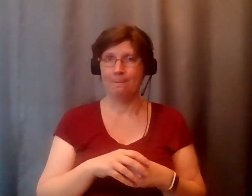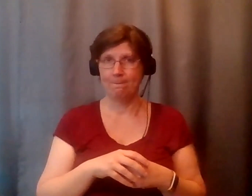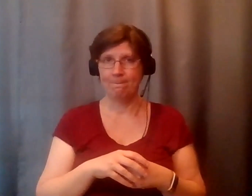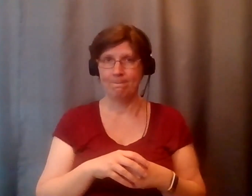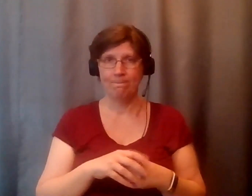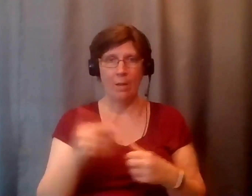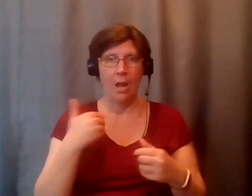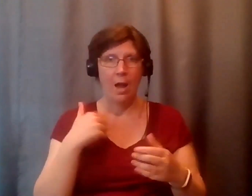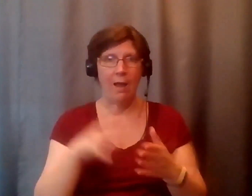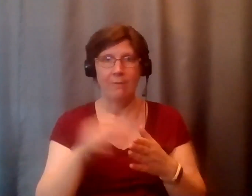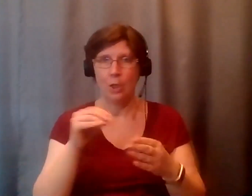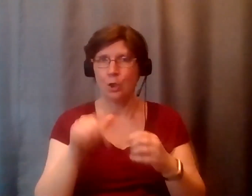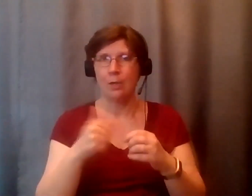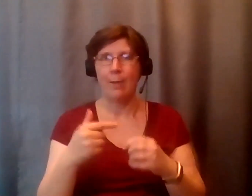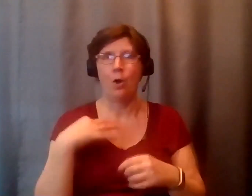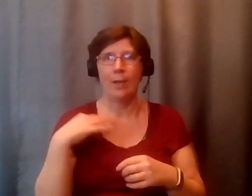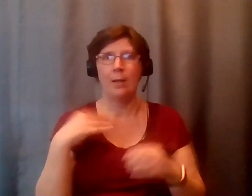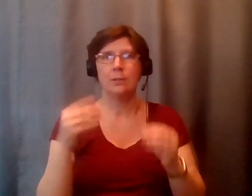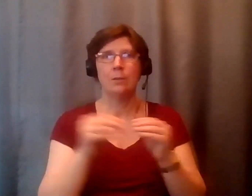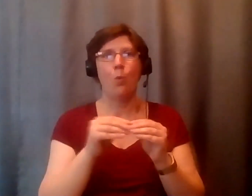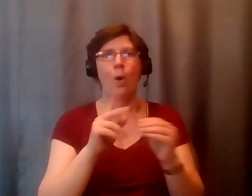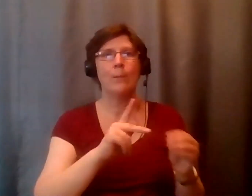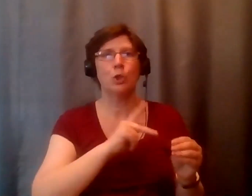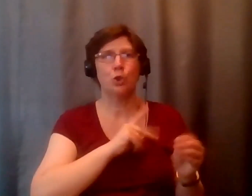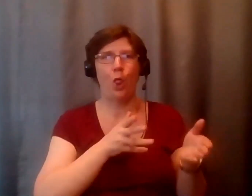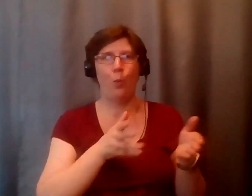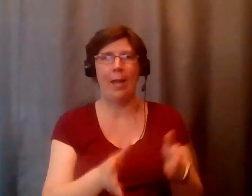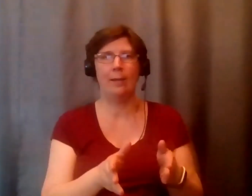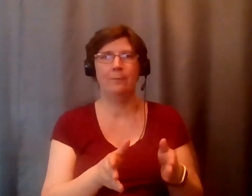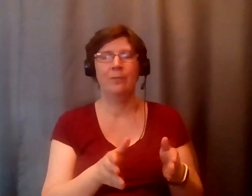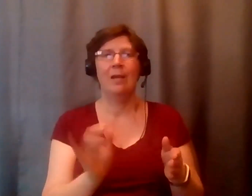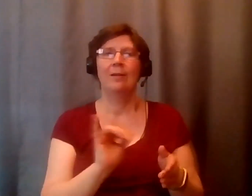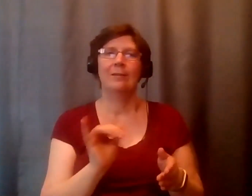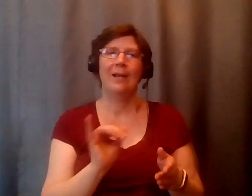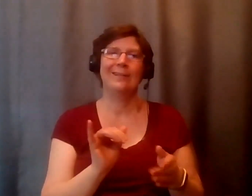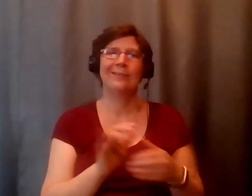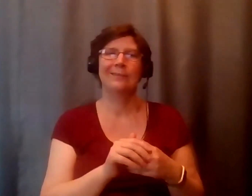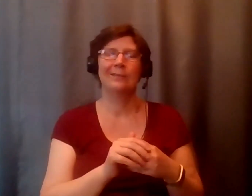I have learned about candidates in a more personal way. Like,